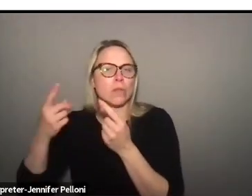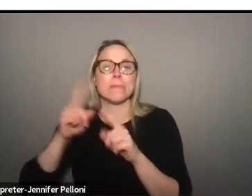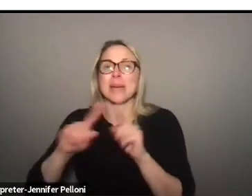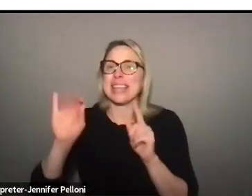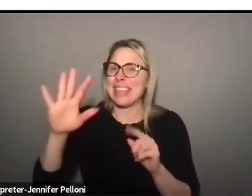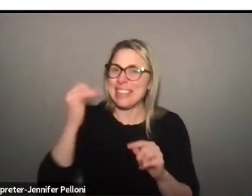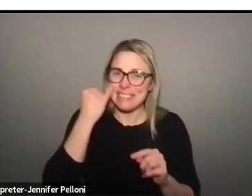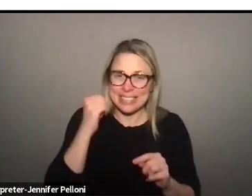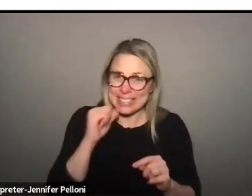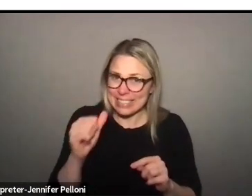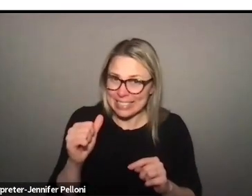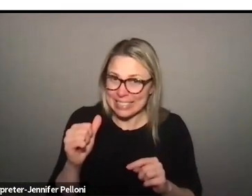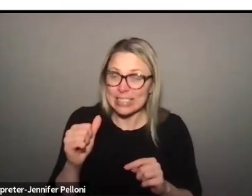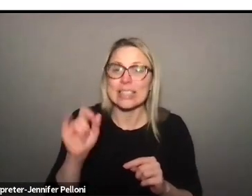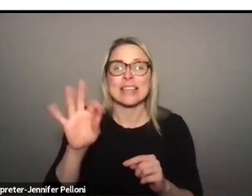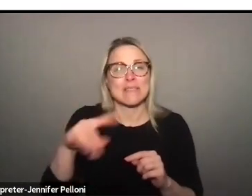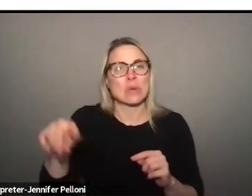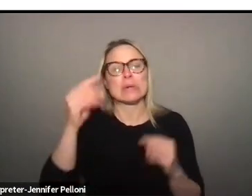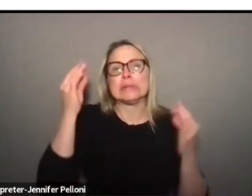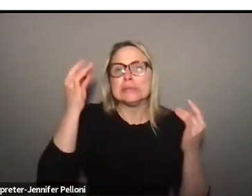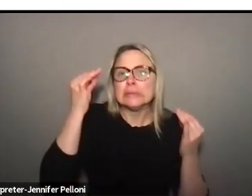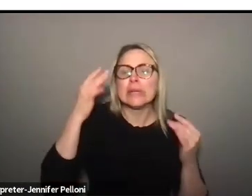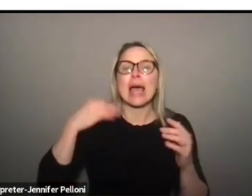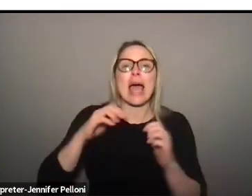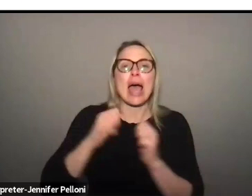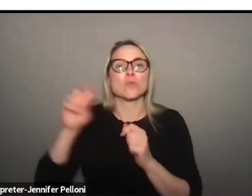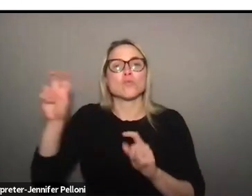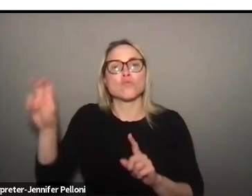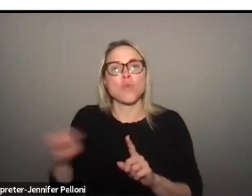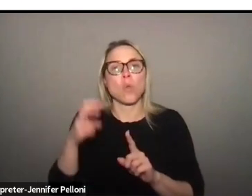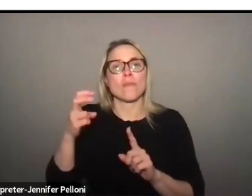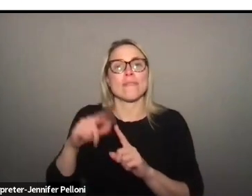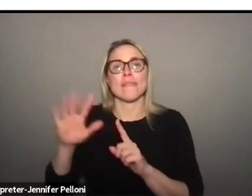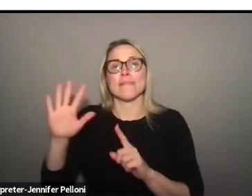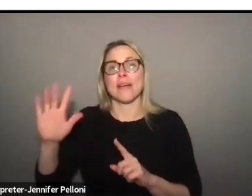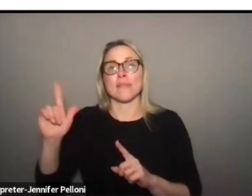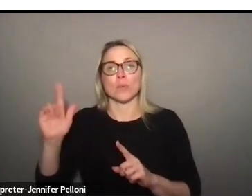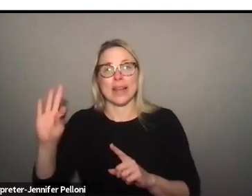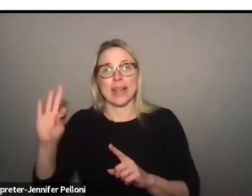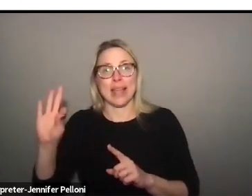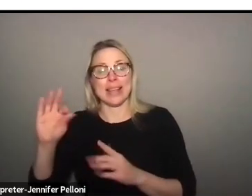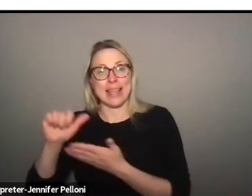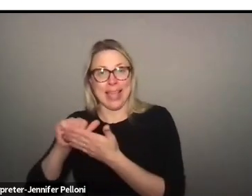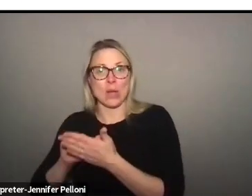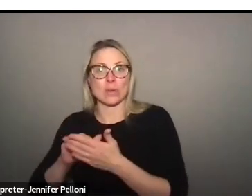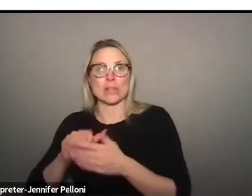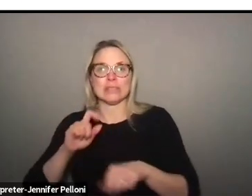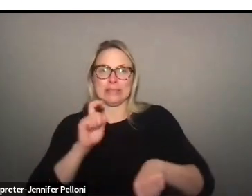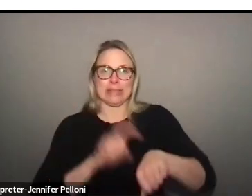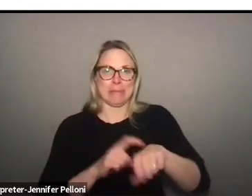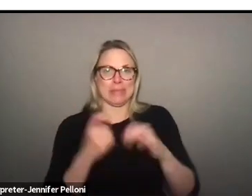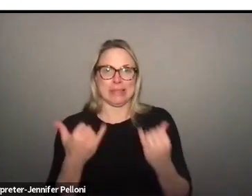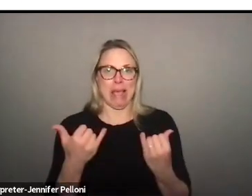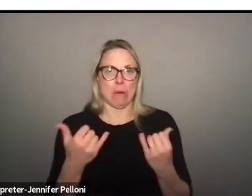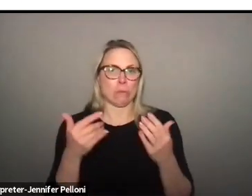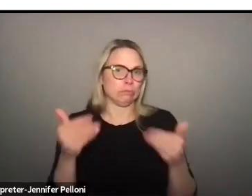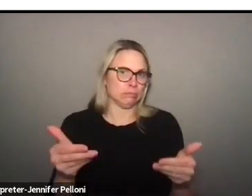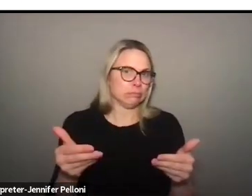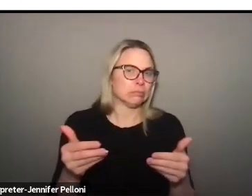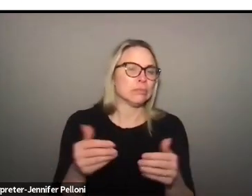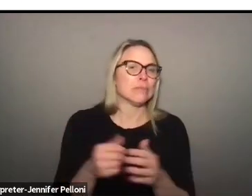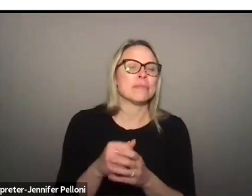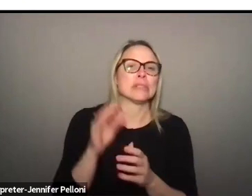it doesn't happen, if you're thinking of rolling over funds from a 529, it's time to get started, just in